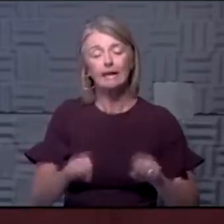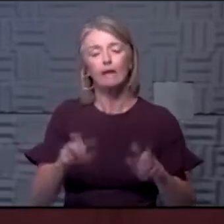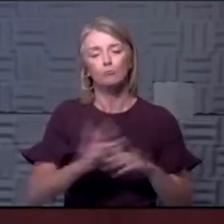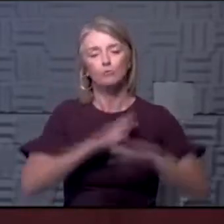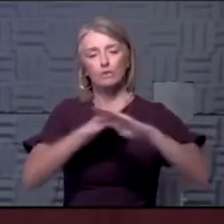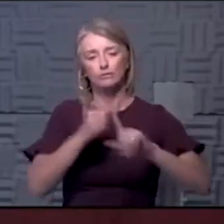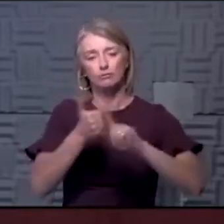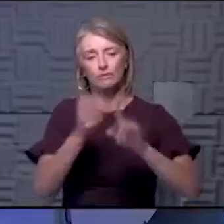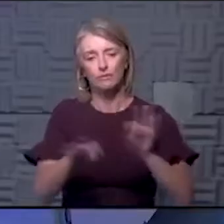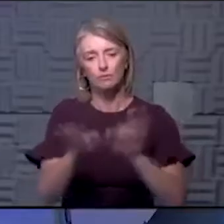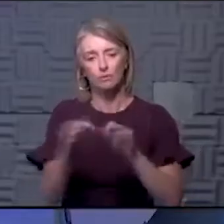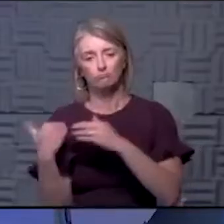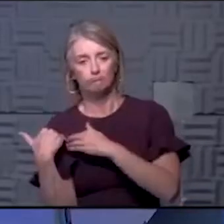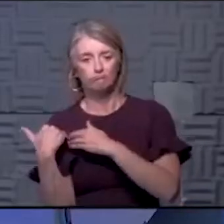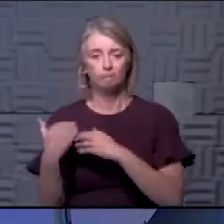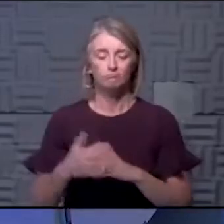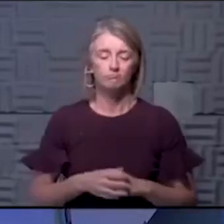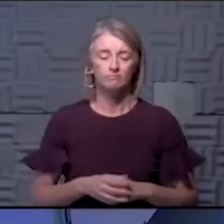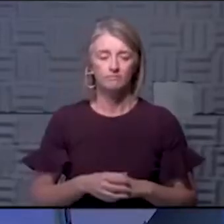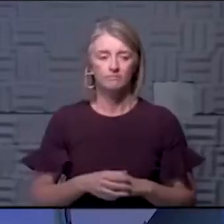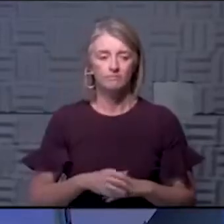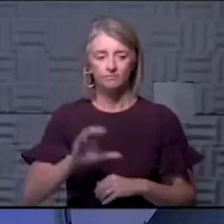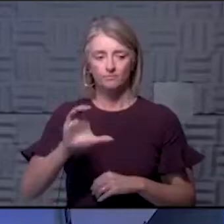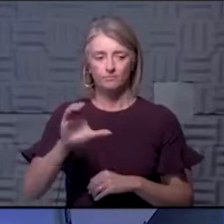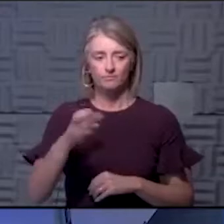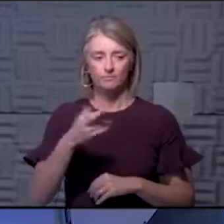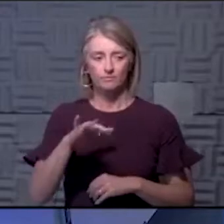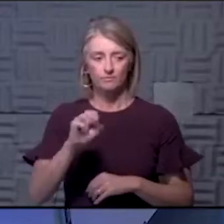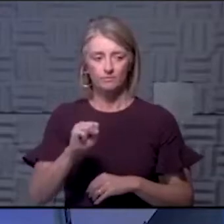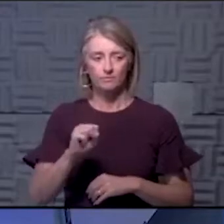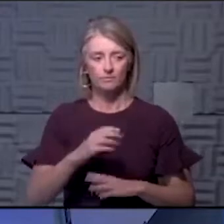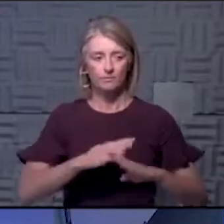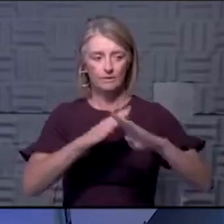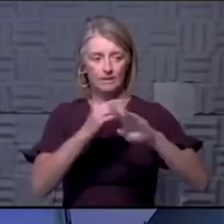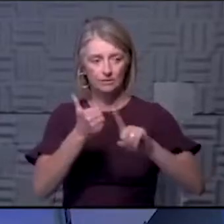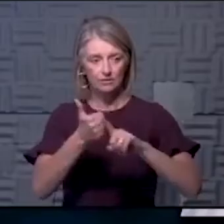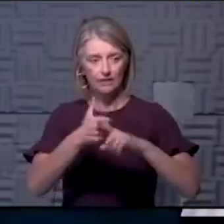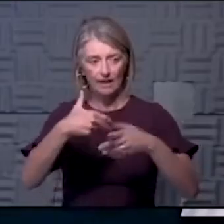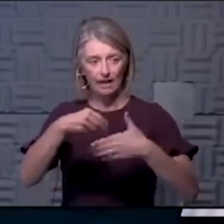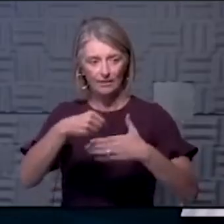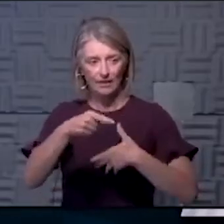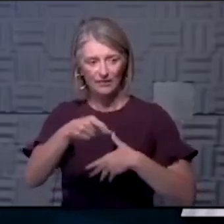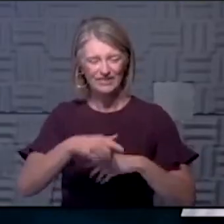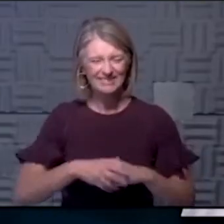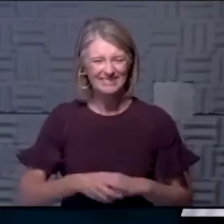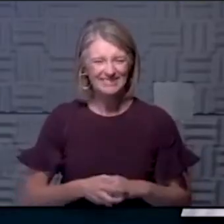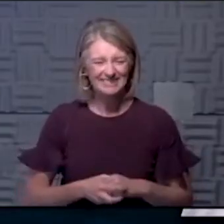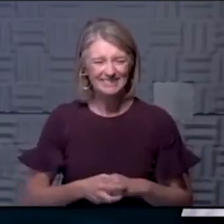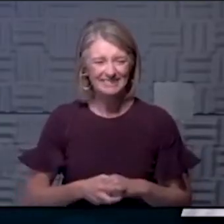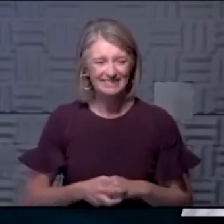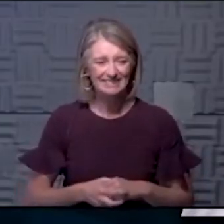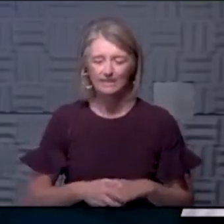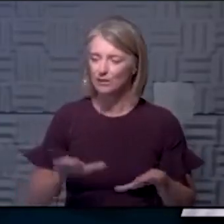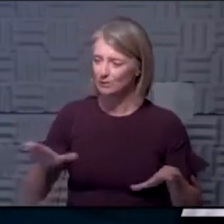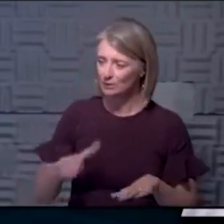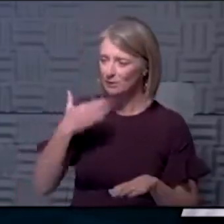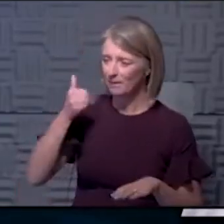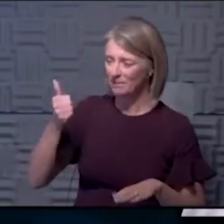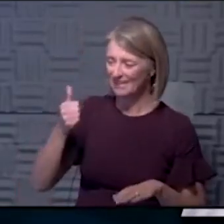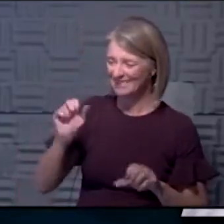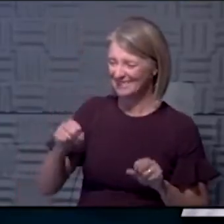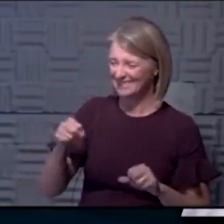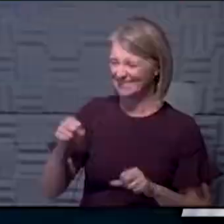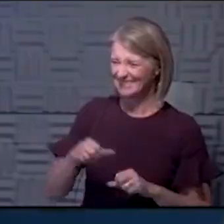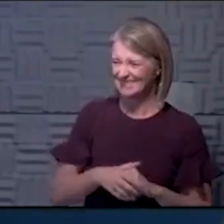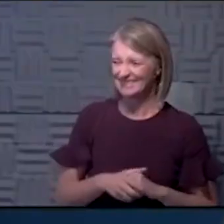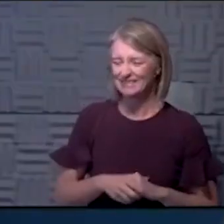yourself. Yeah. And Chris Wilson, are you protecting yourself? You're doing a good job out there? Doing my best, Dr. Stites.